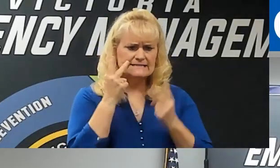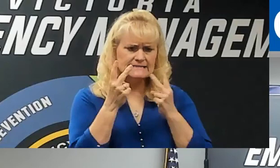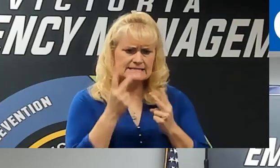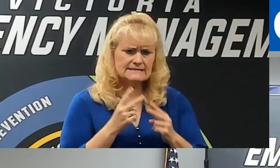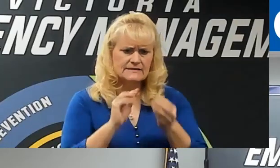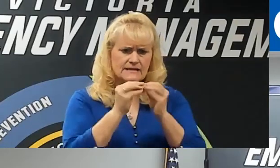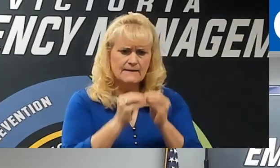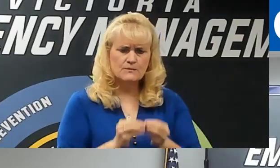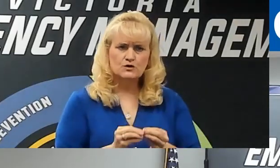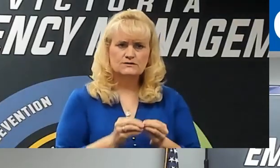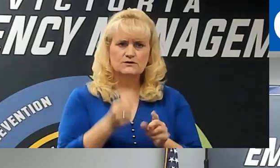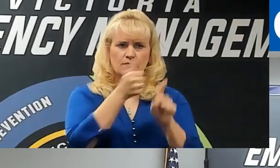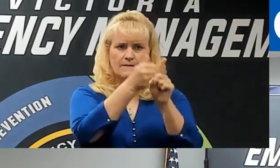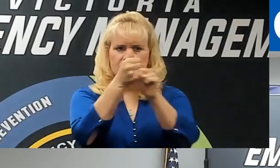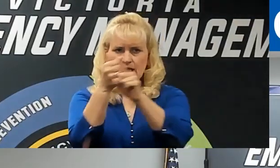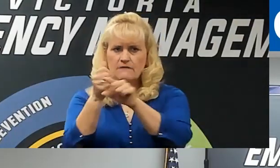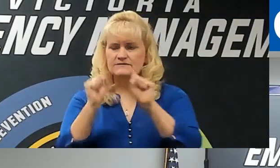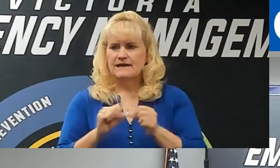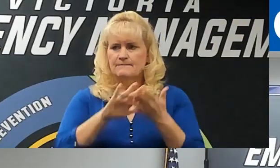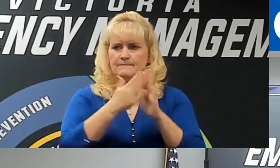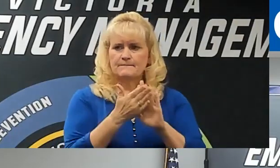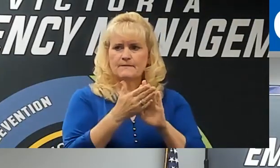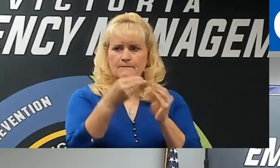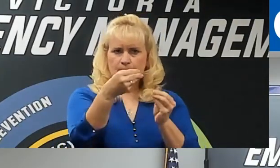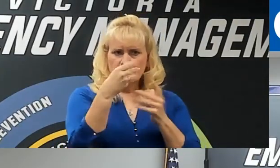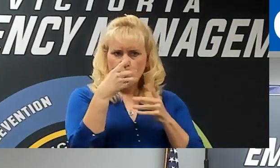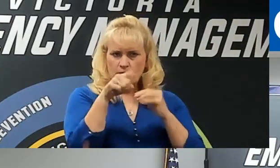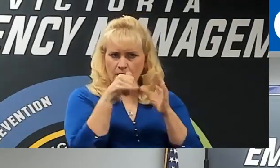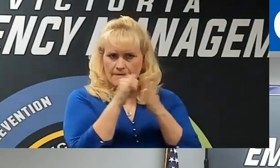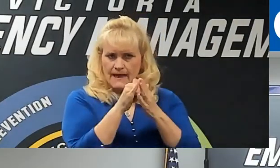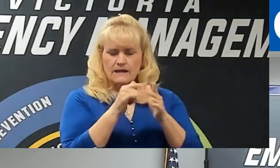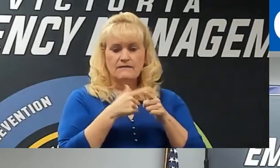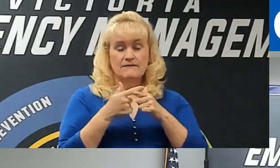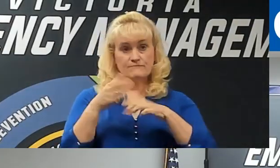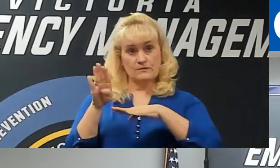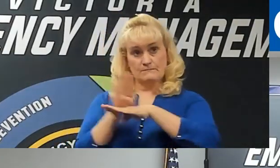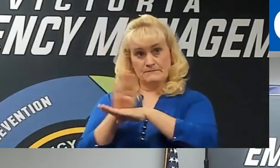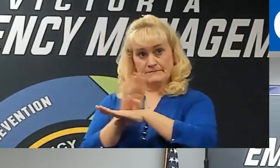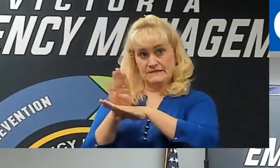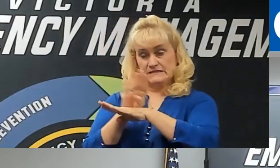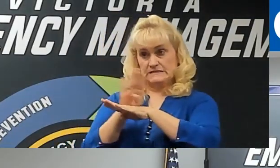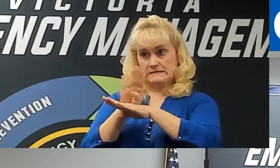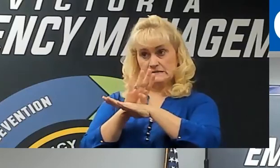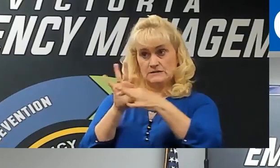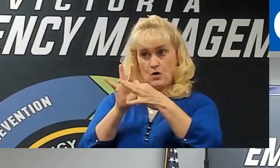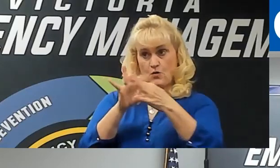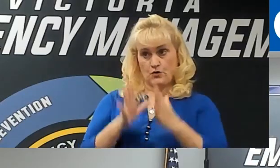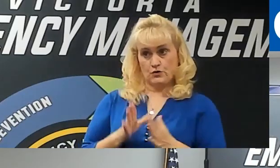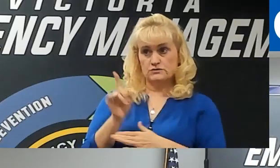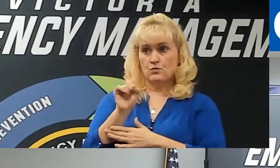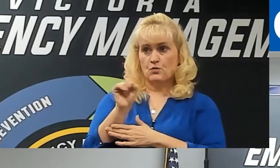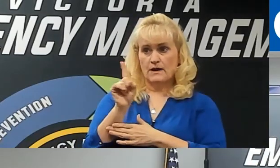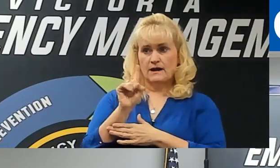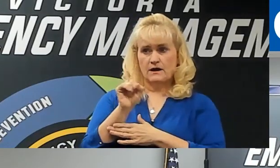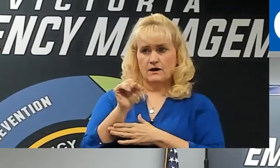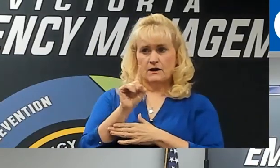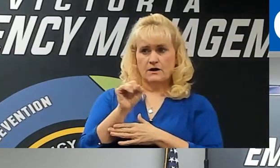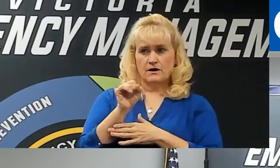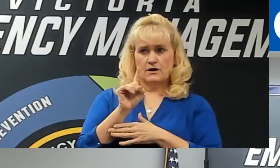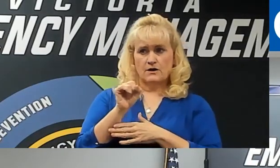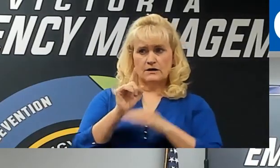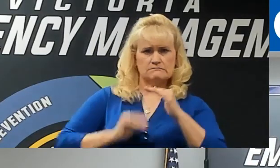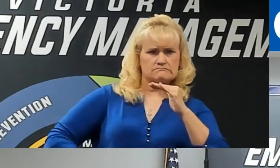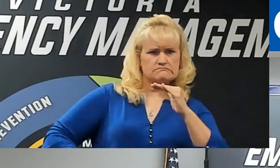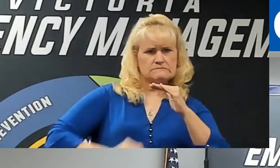can themselves be more informed? And then on the business end, where does your occupancy load, or occupancy